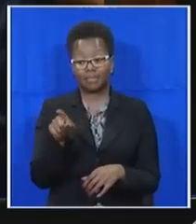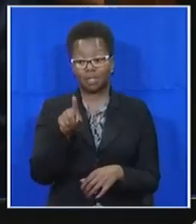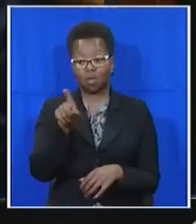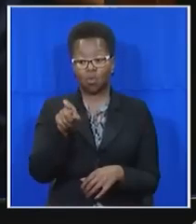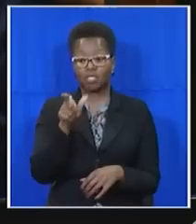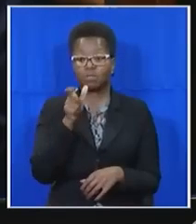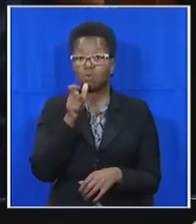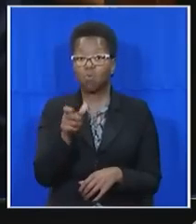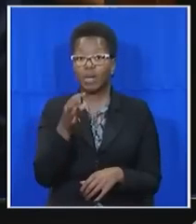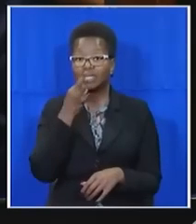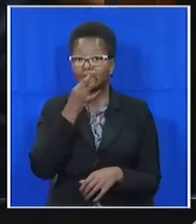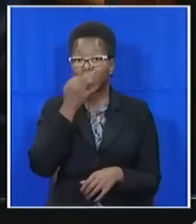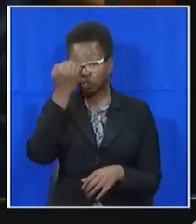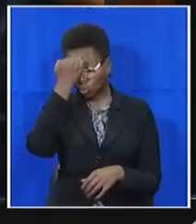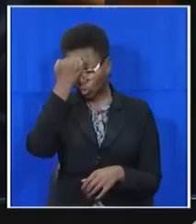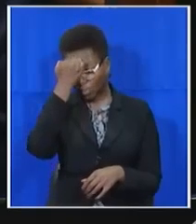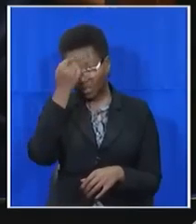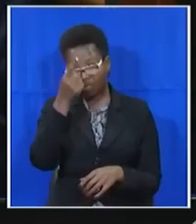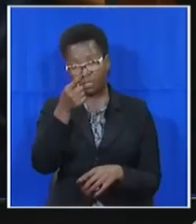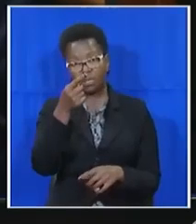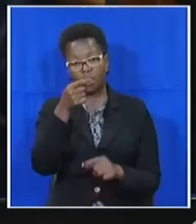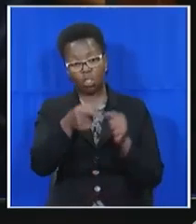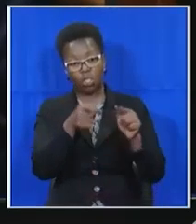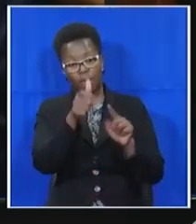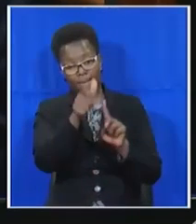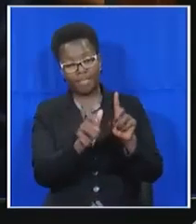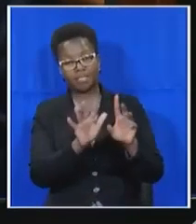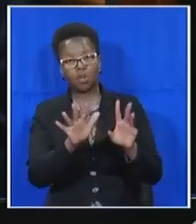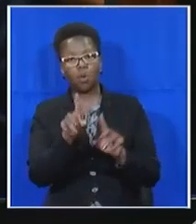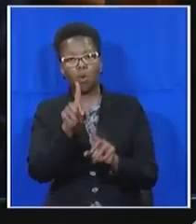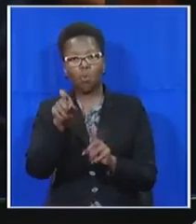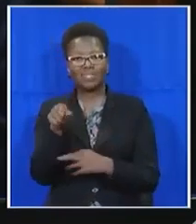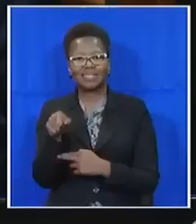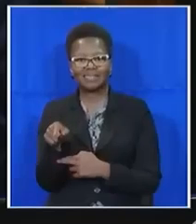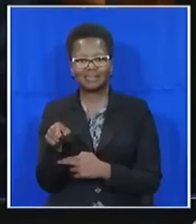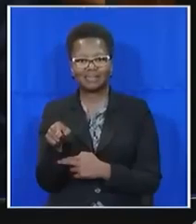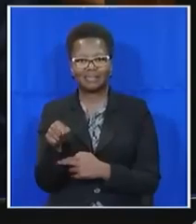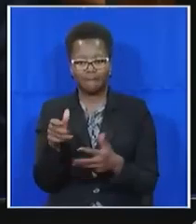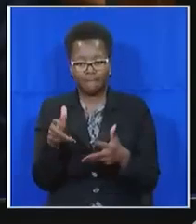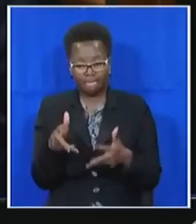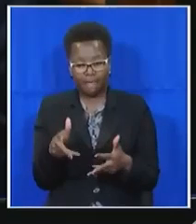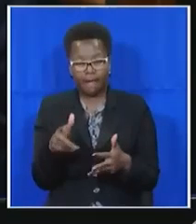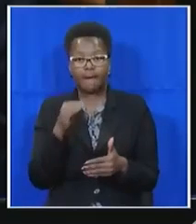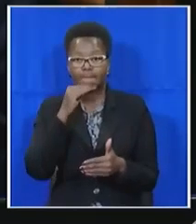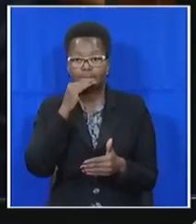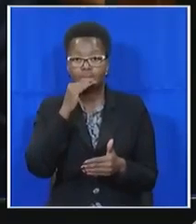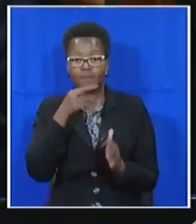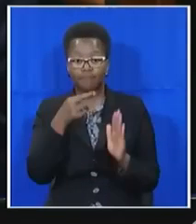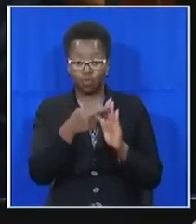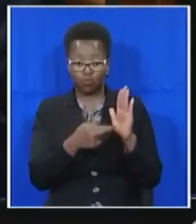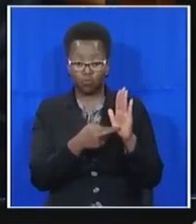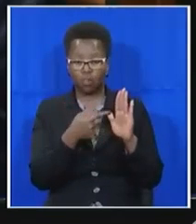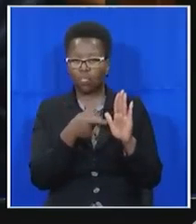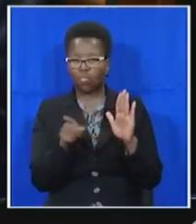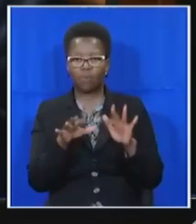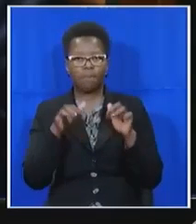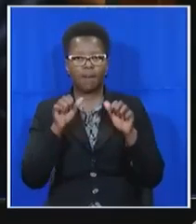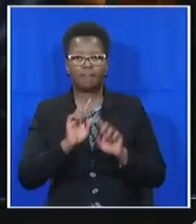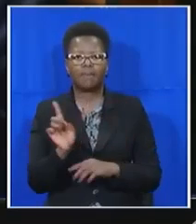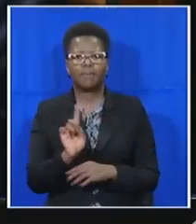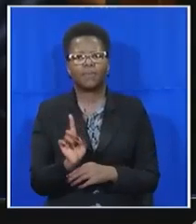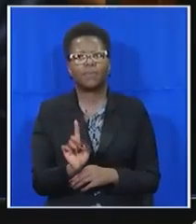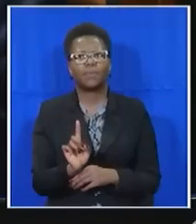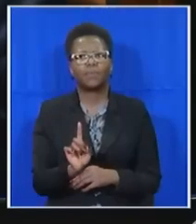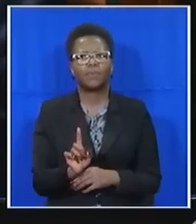a reference to a person, it's a reference to a question. And in my opinion, it is not unparliamentary.